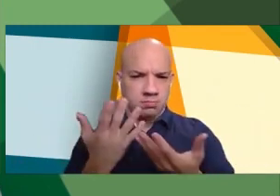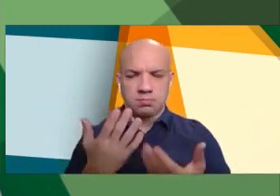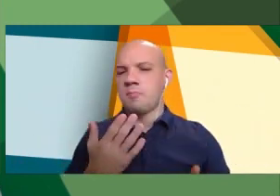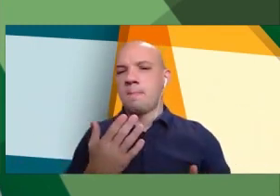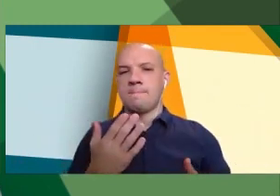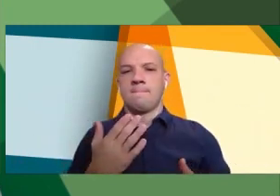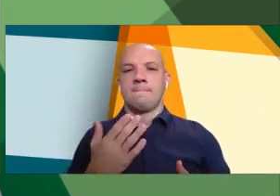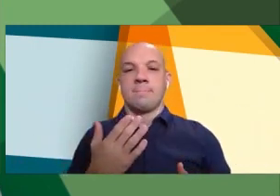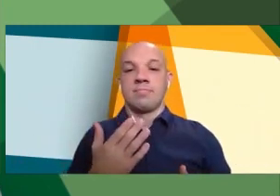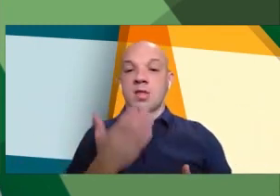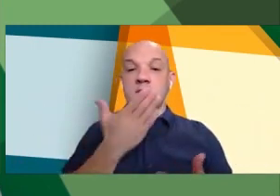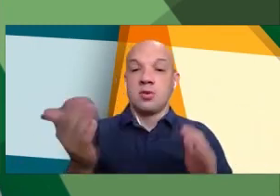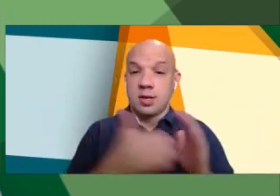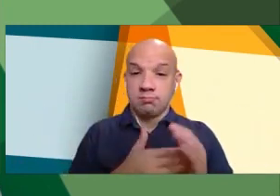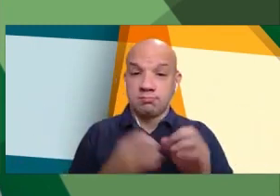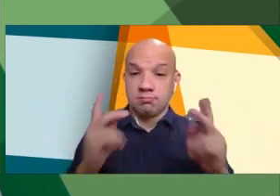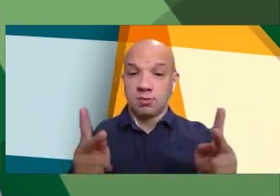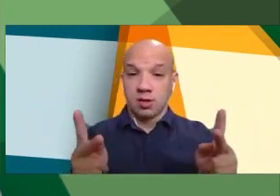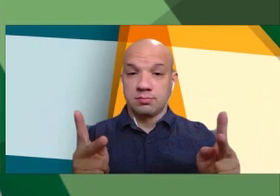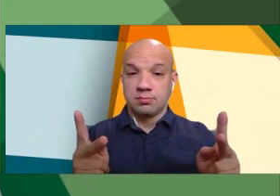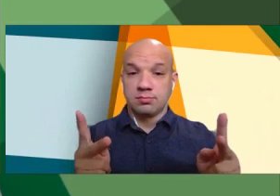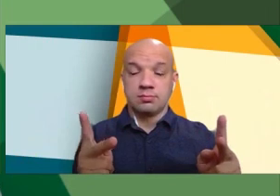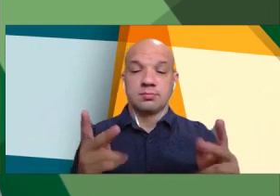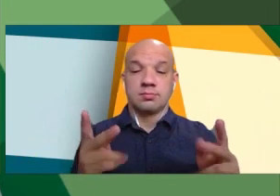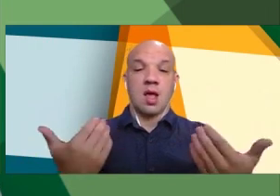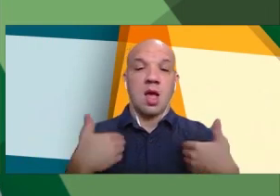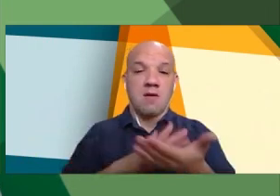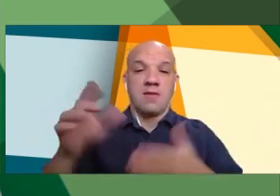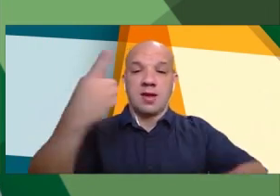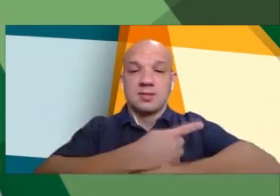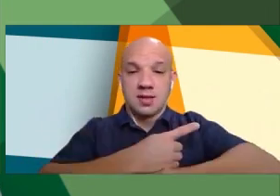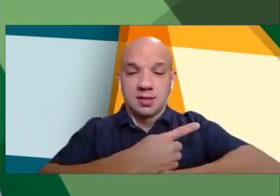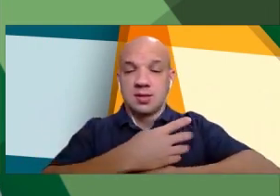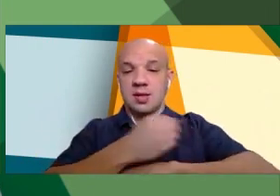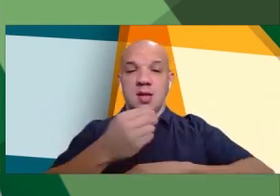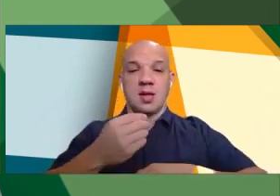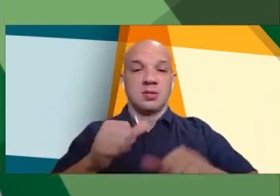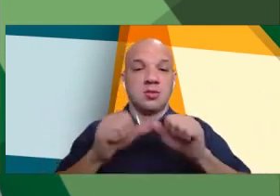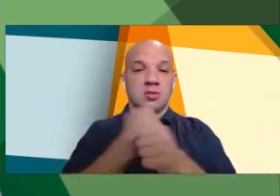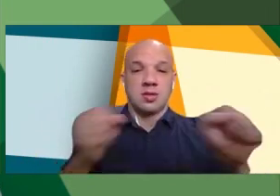again, and have a nice day and be safe. Thanks.